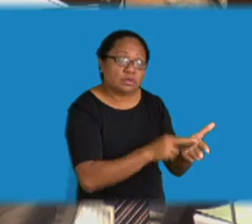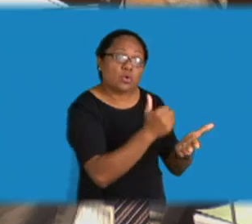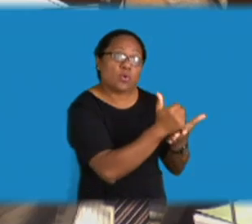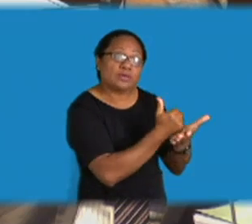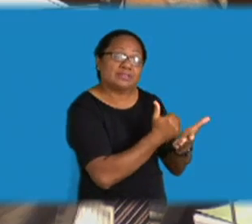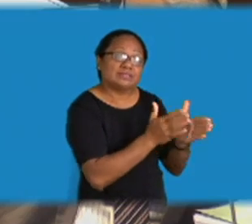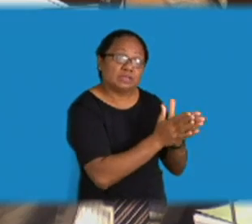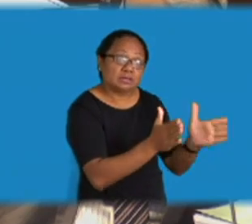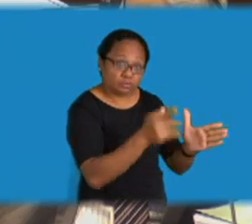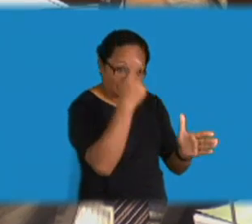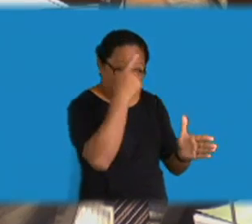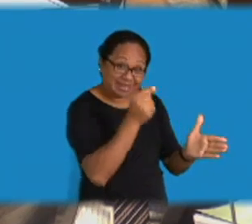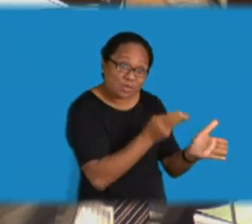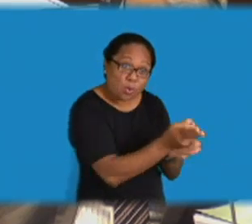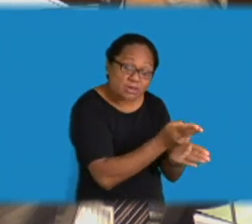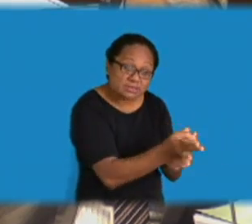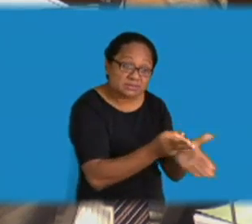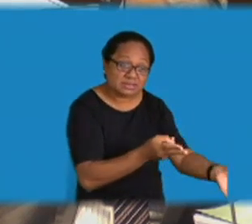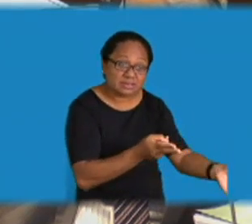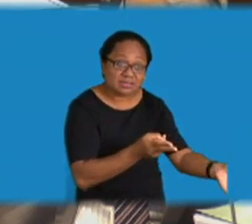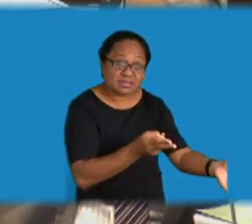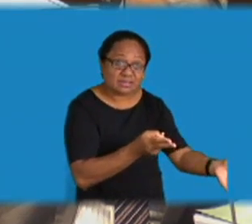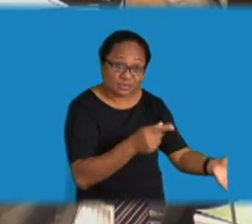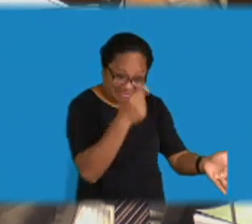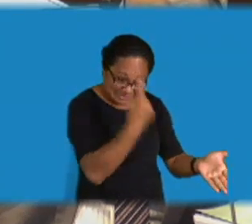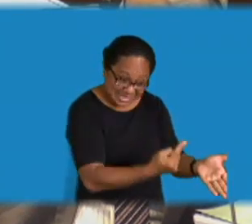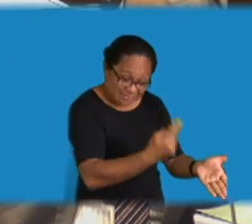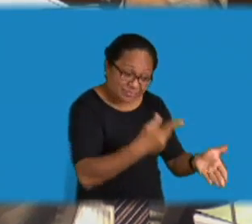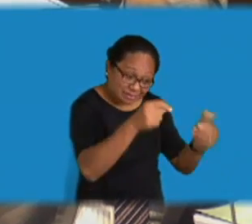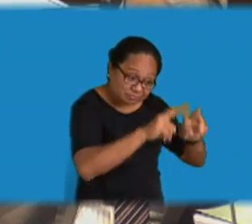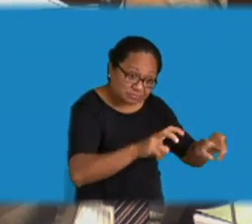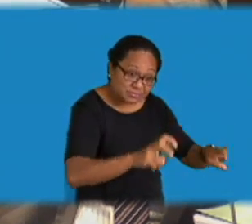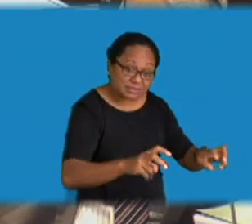with integrity, given the fact, Madam Speaker,